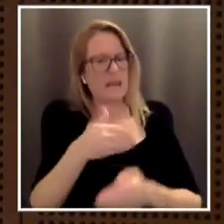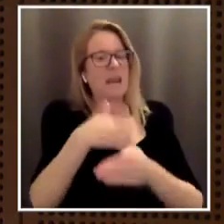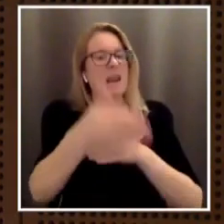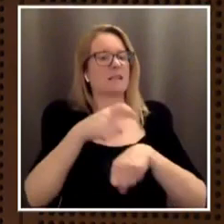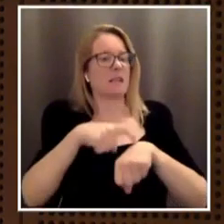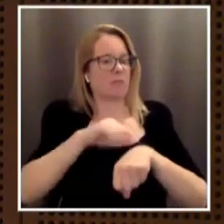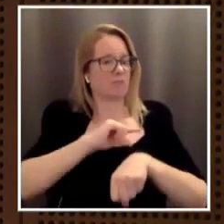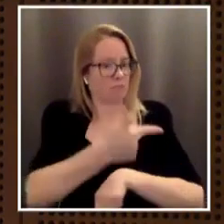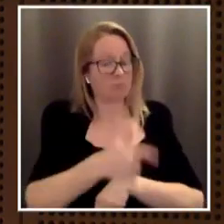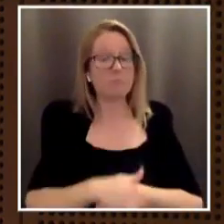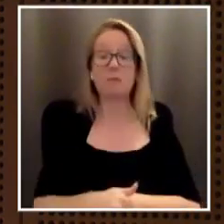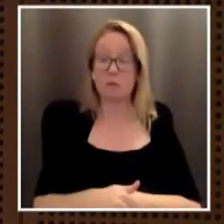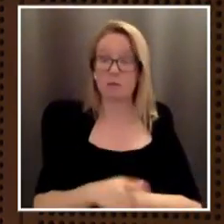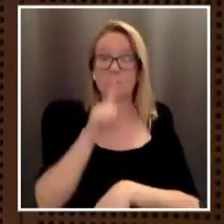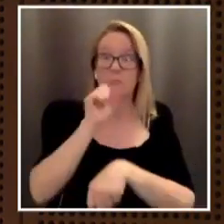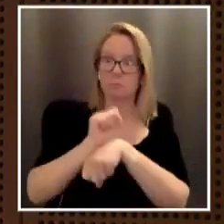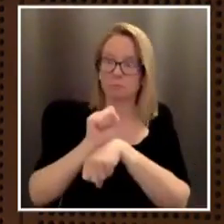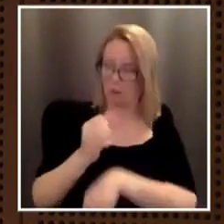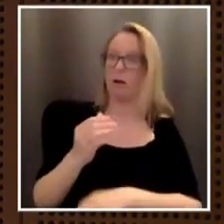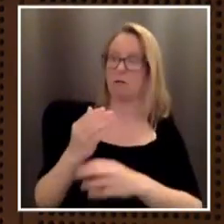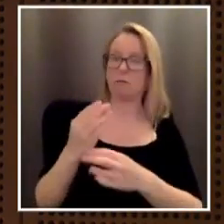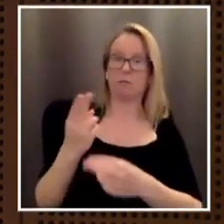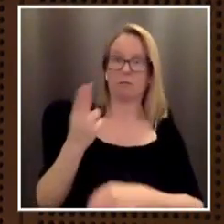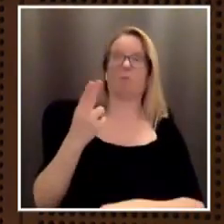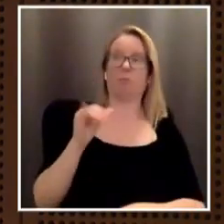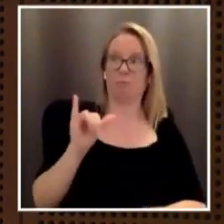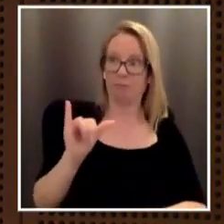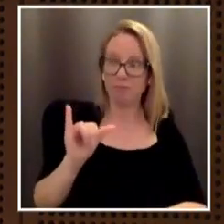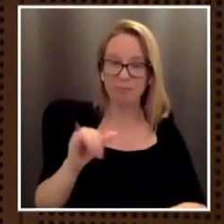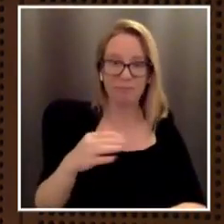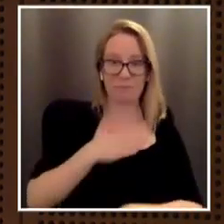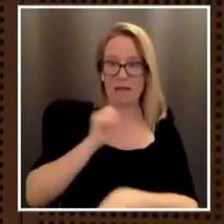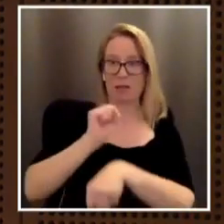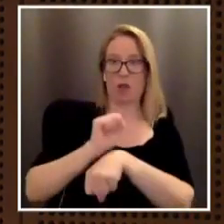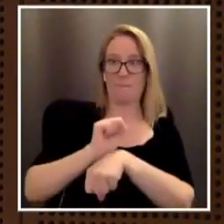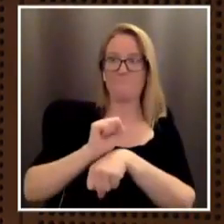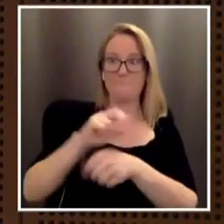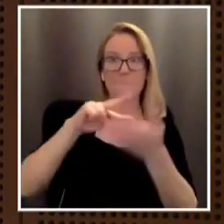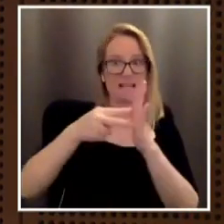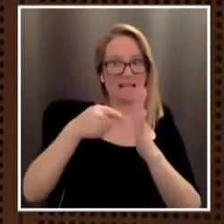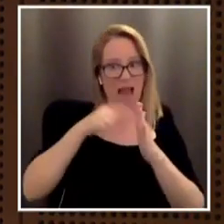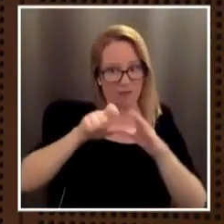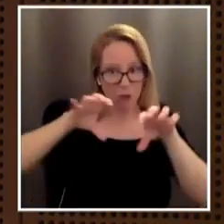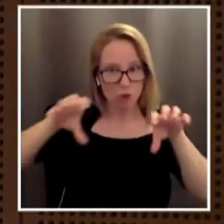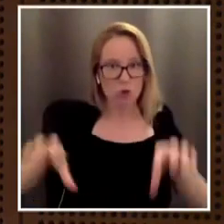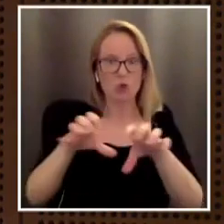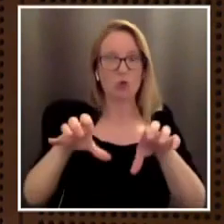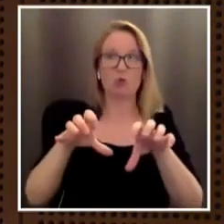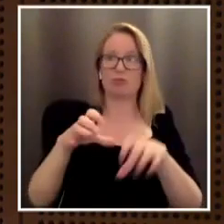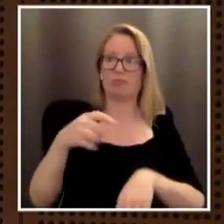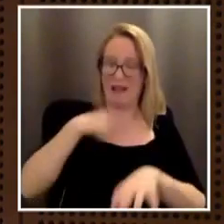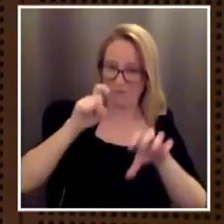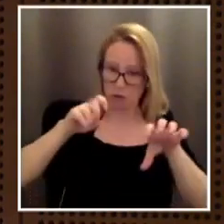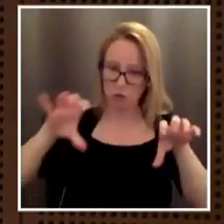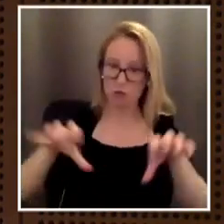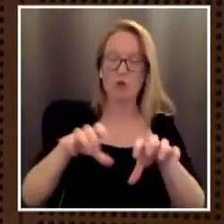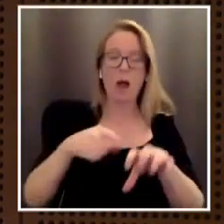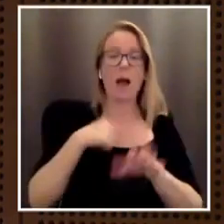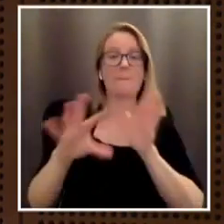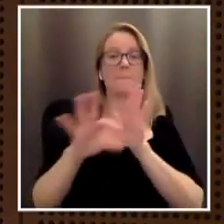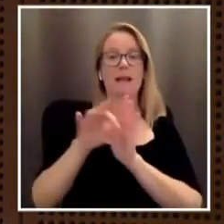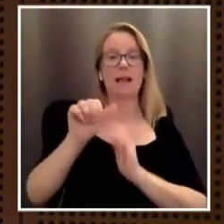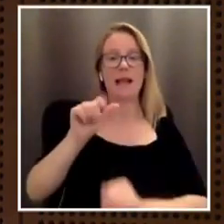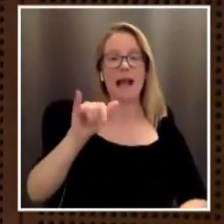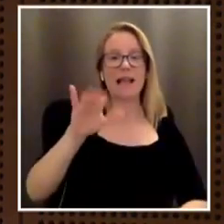So they called my bluff. It was my job then to do something. I picked Alice